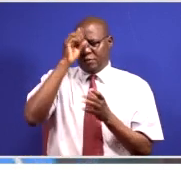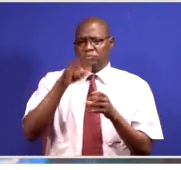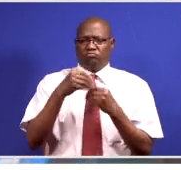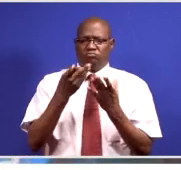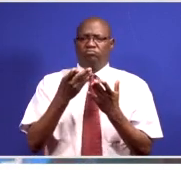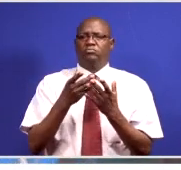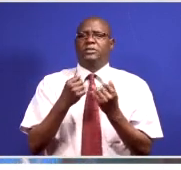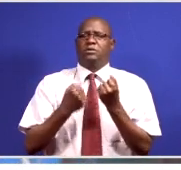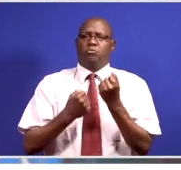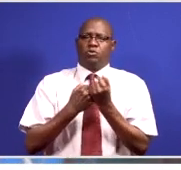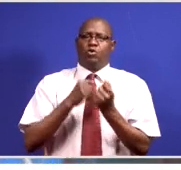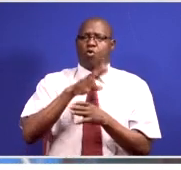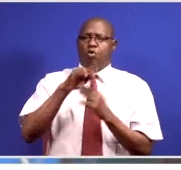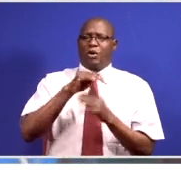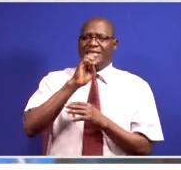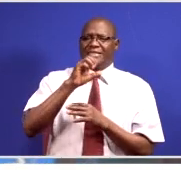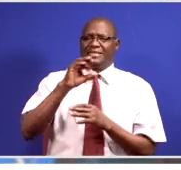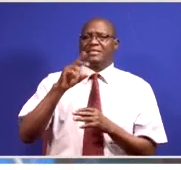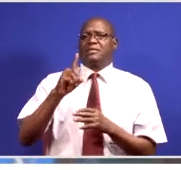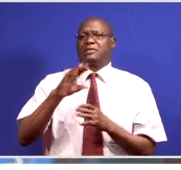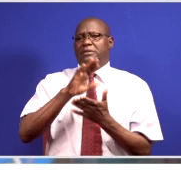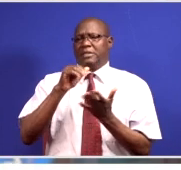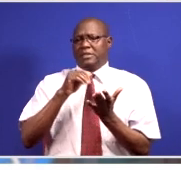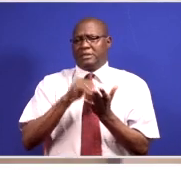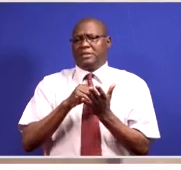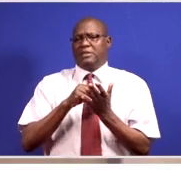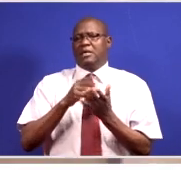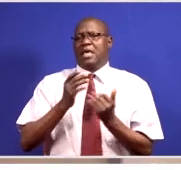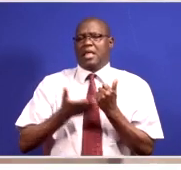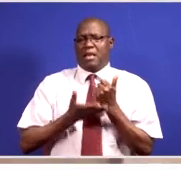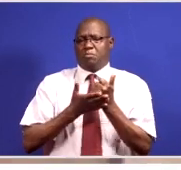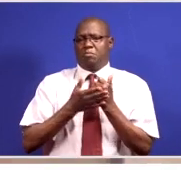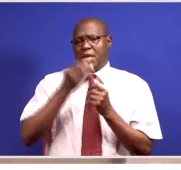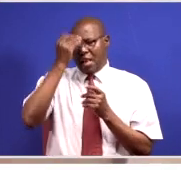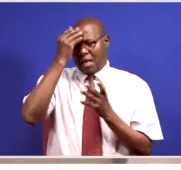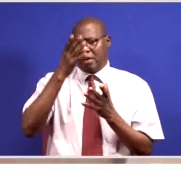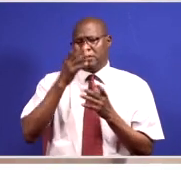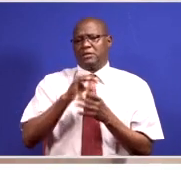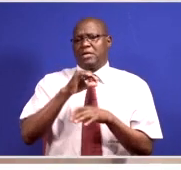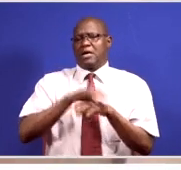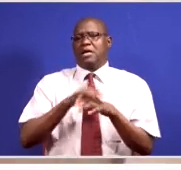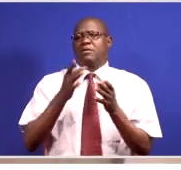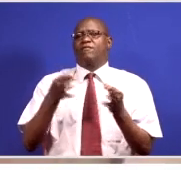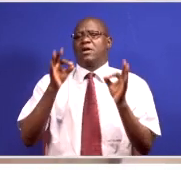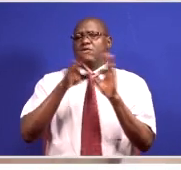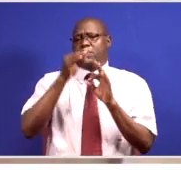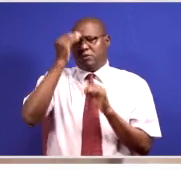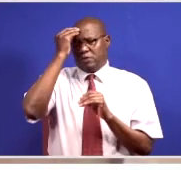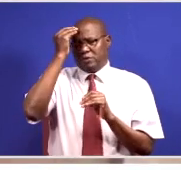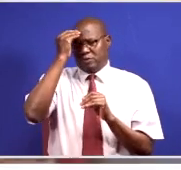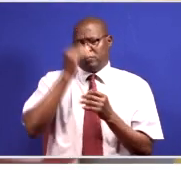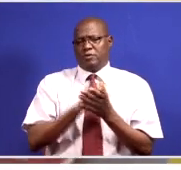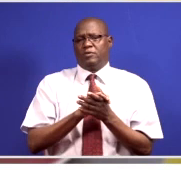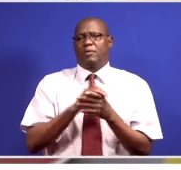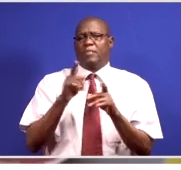to all ECDE centers to enable learners get value for education. Fundumulo ECDE Center in Dungicha location also experiences the